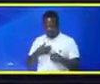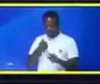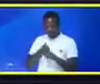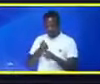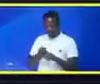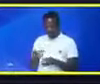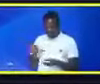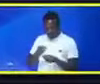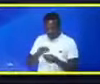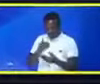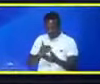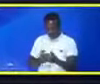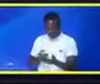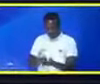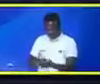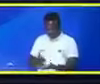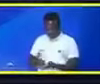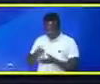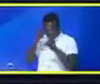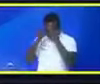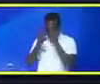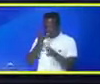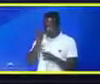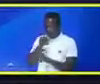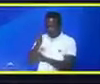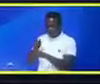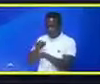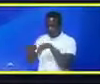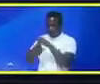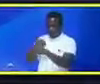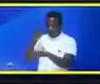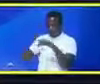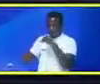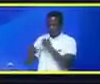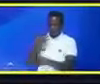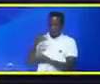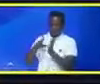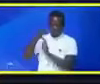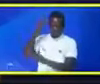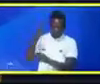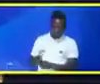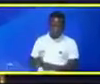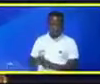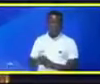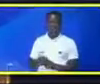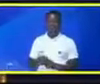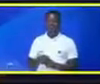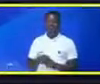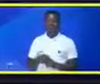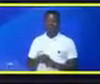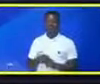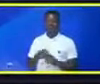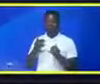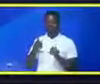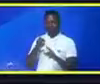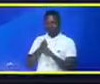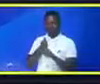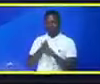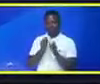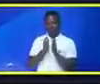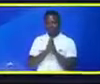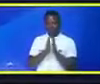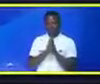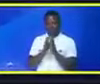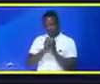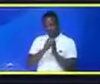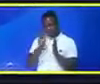add to your list because the devil is a liar tonight. In the name of Jesus. Make sure you write.